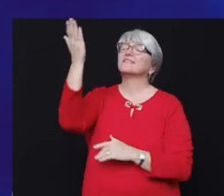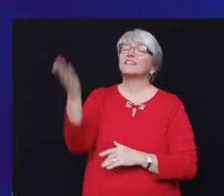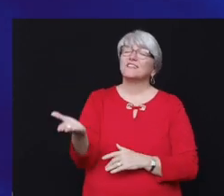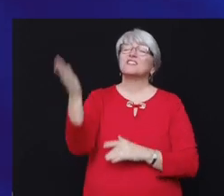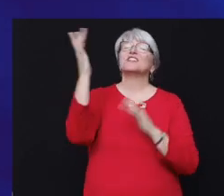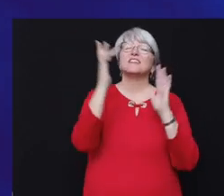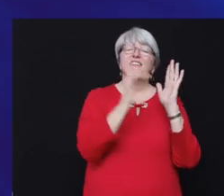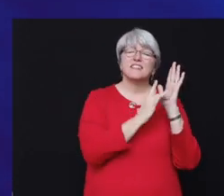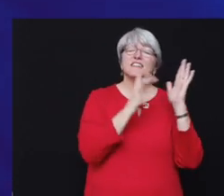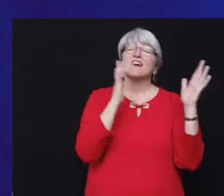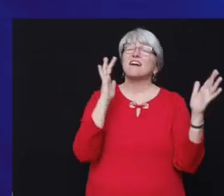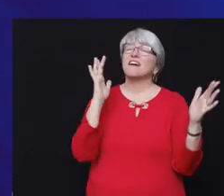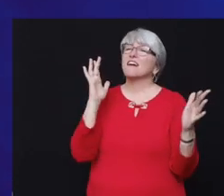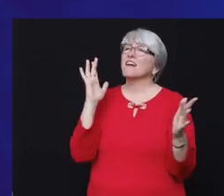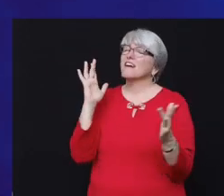Jesus.